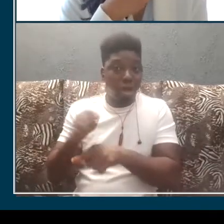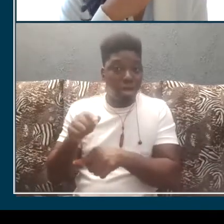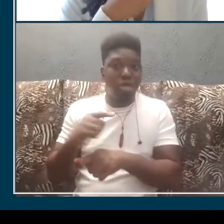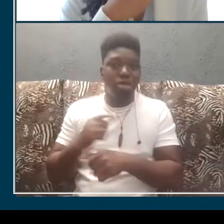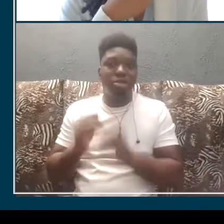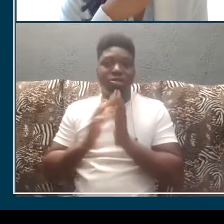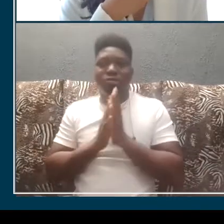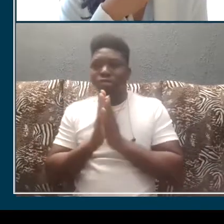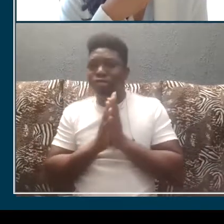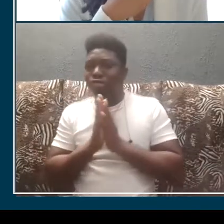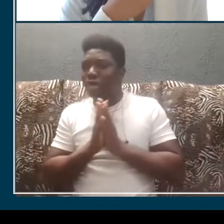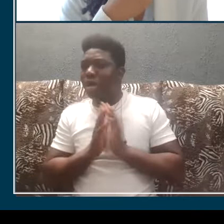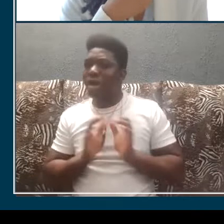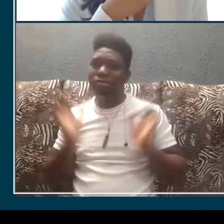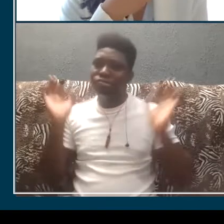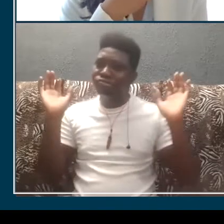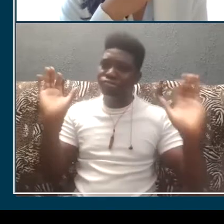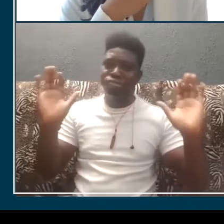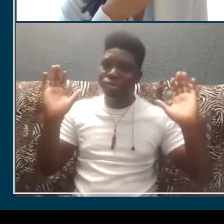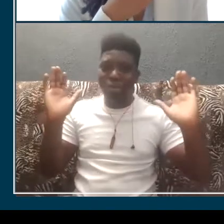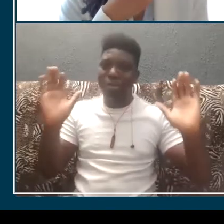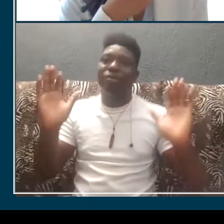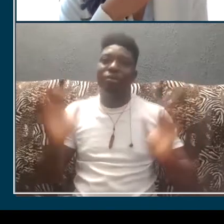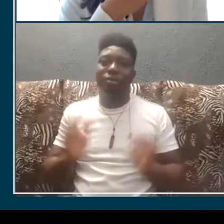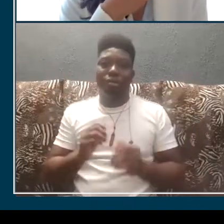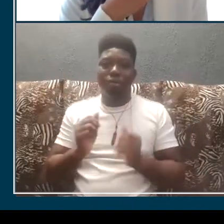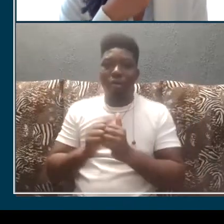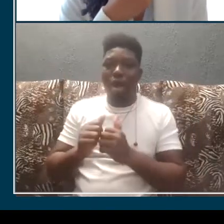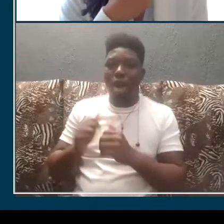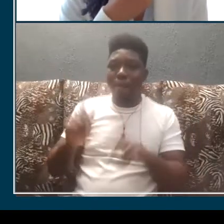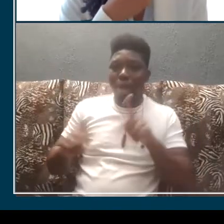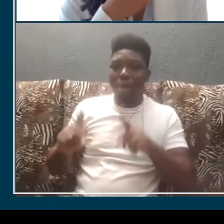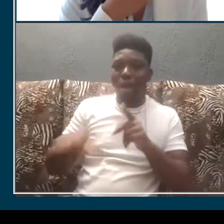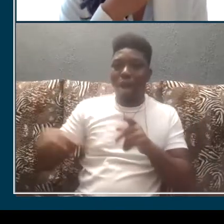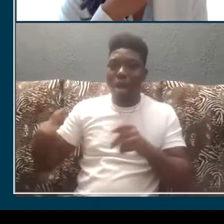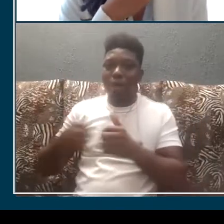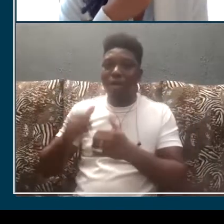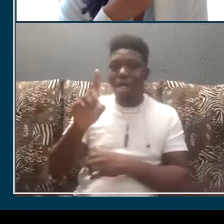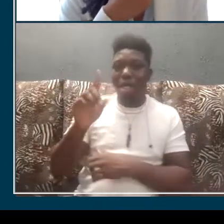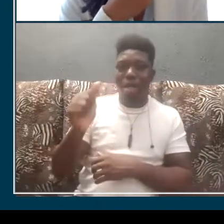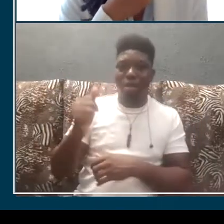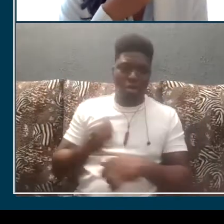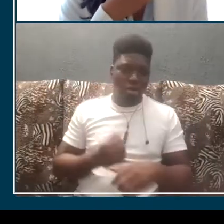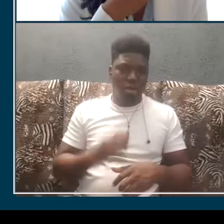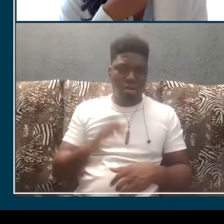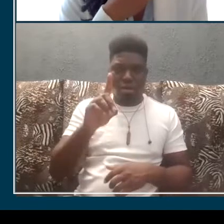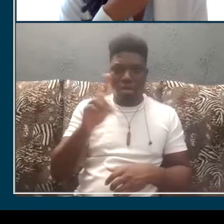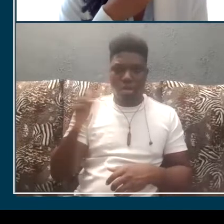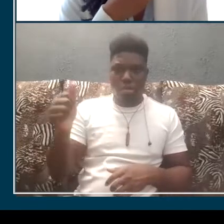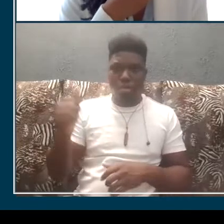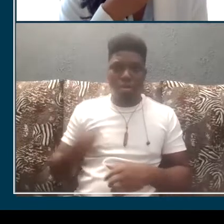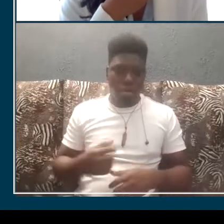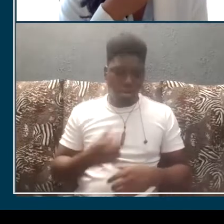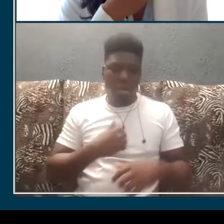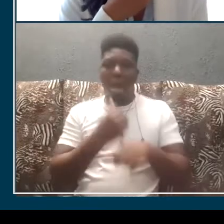with disability. It's kind of my working in my own office, my own house is